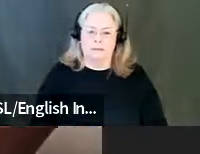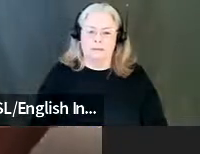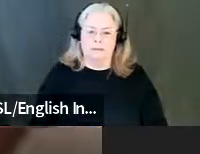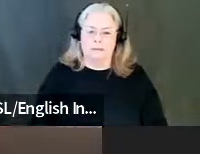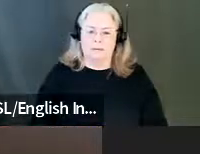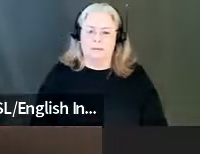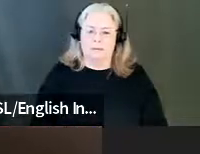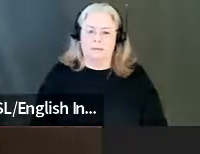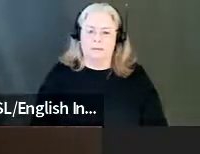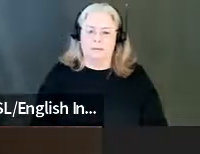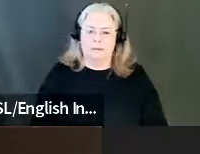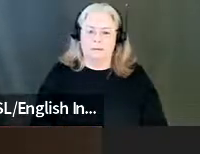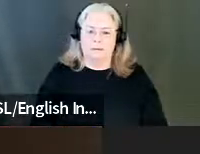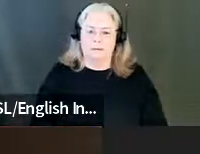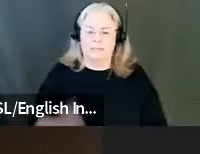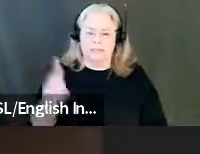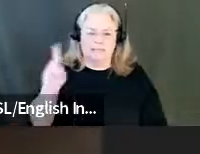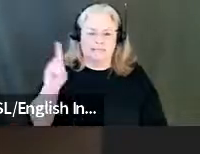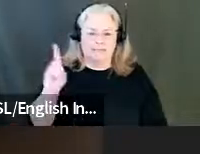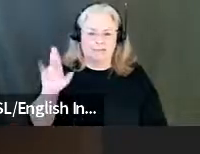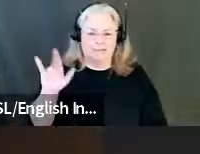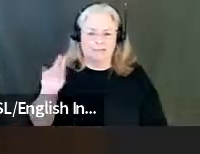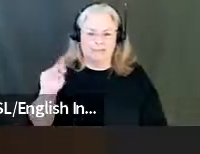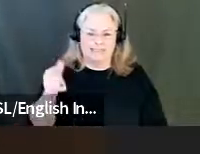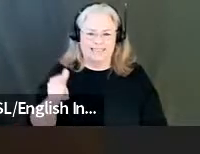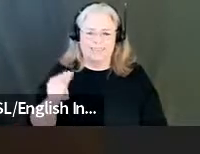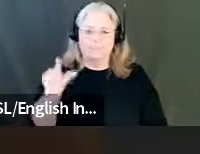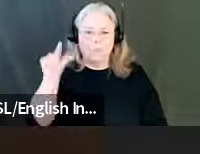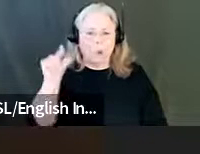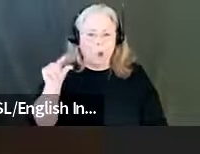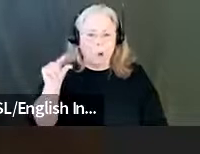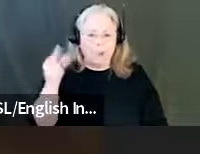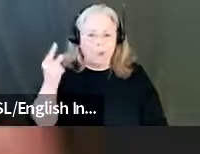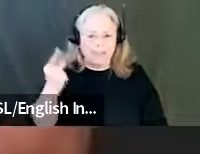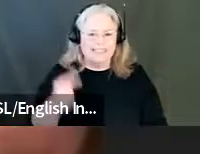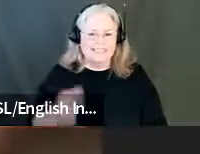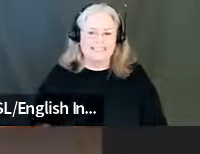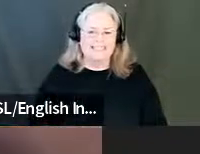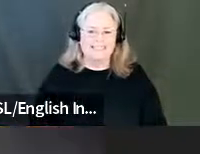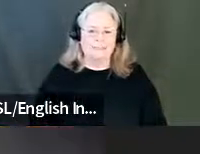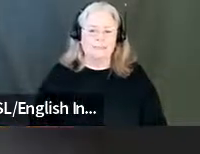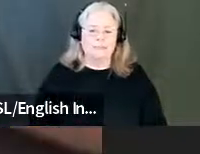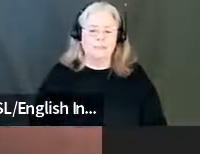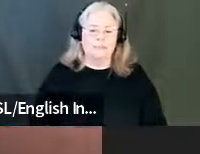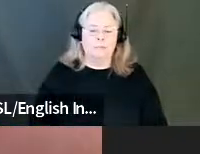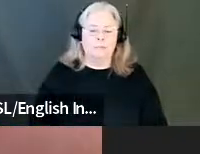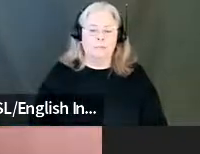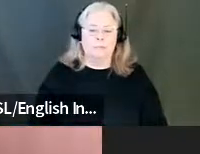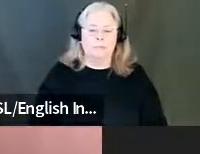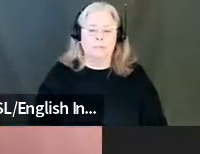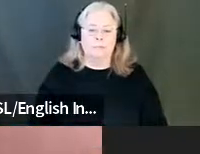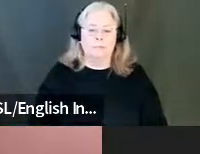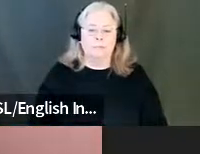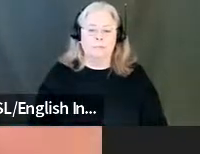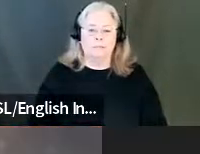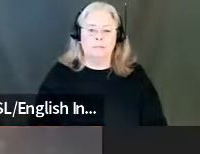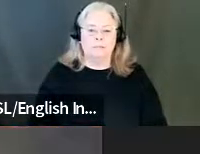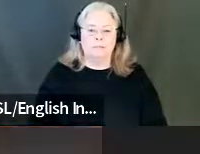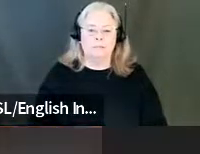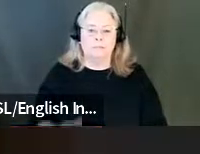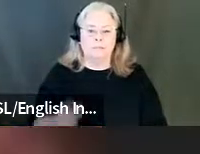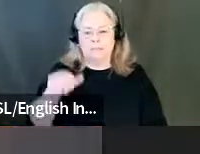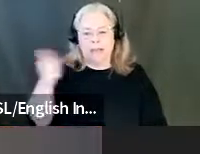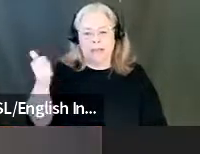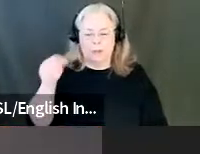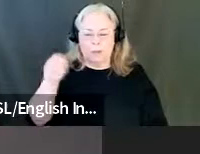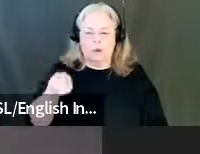So that, I'm going to put my D-ring on there, close that off, and then on the other end is my